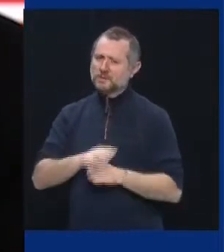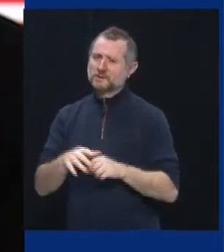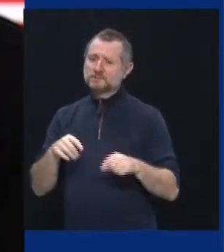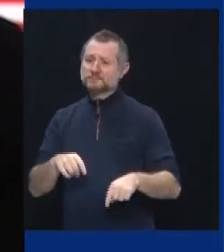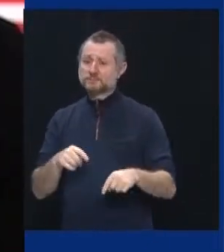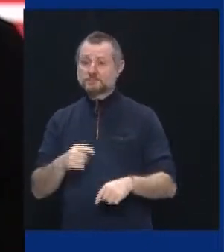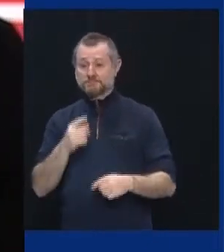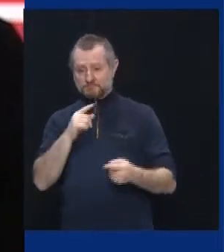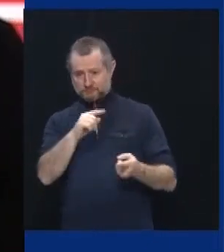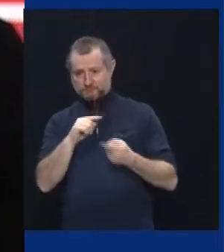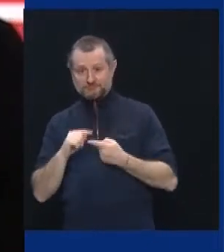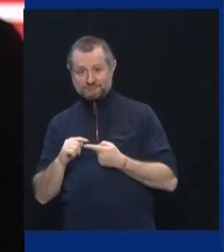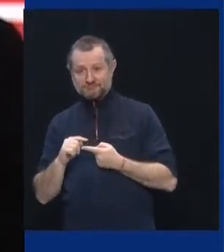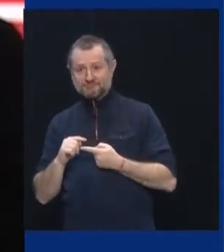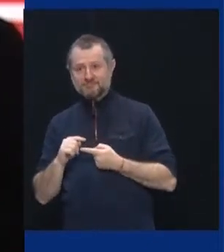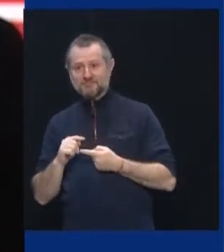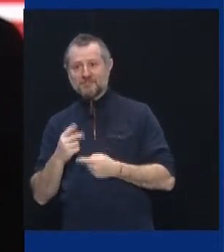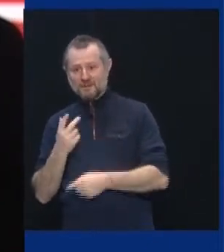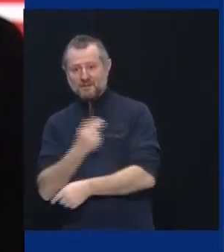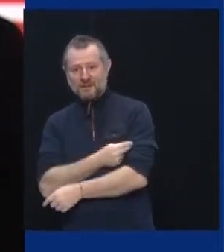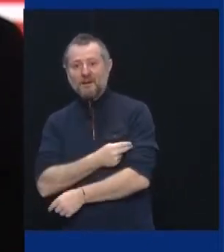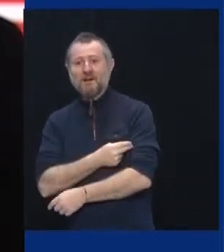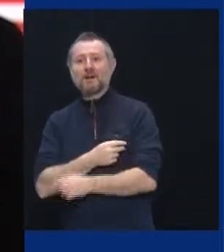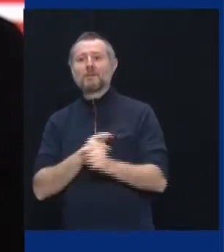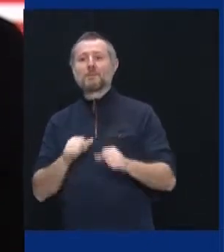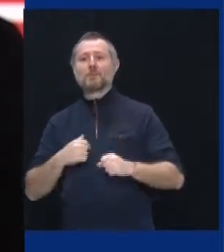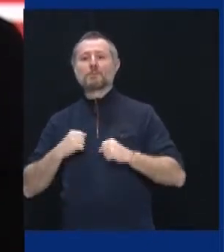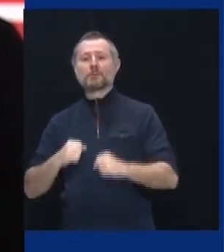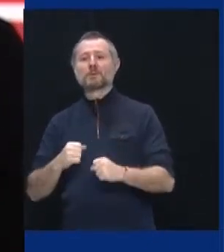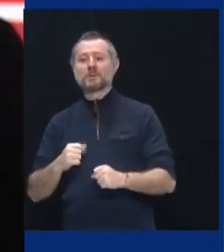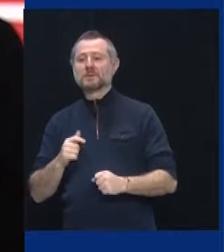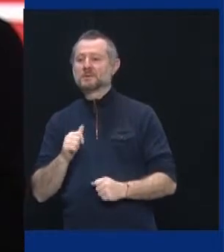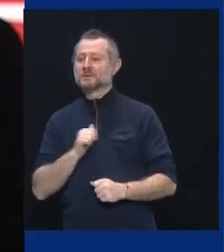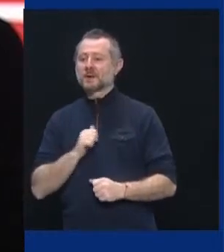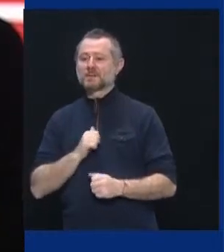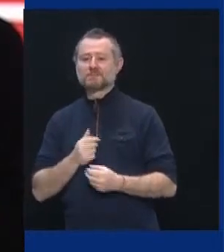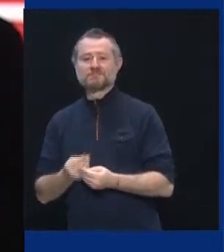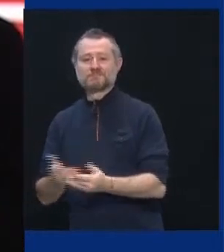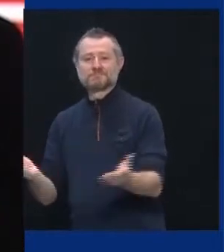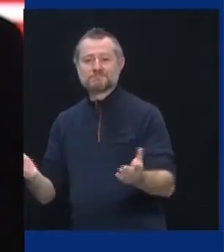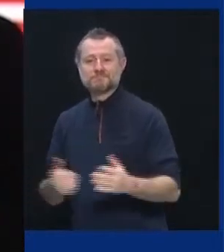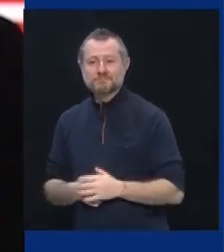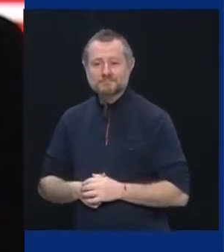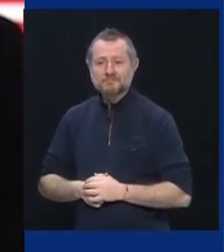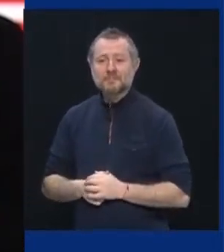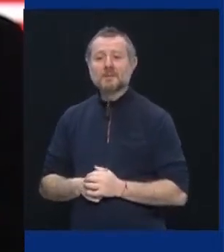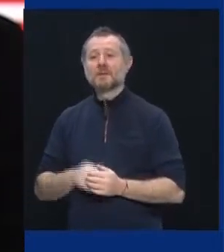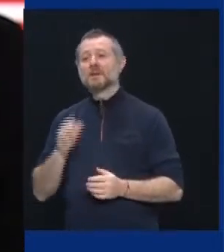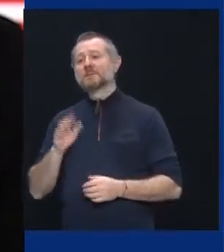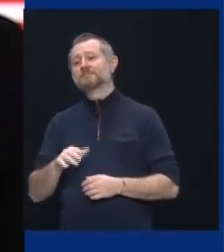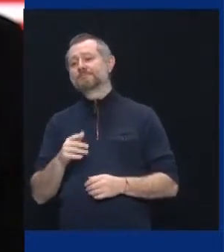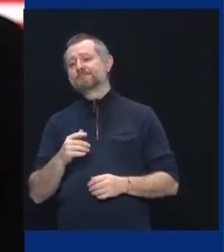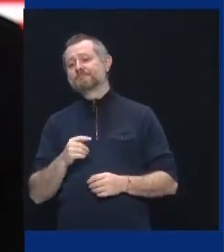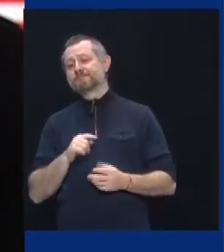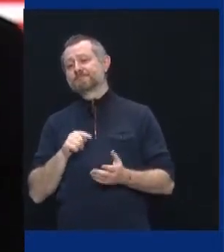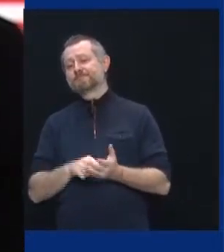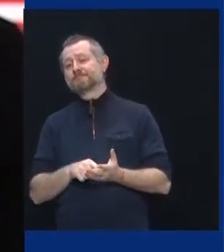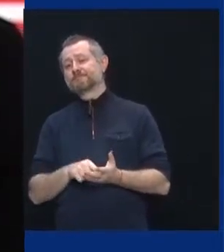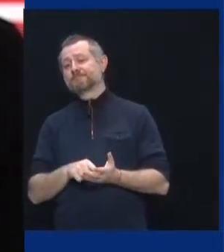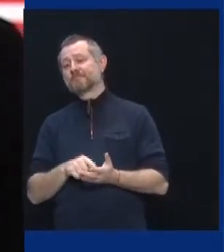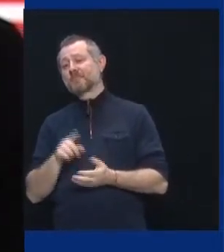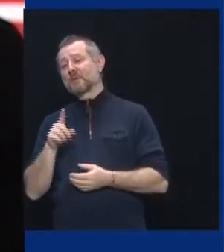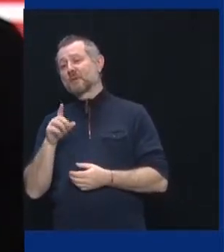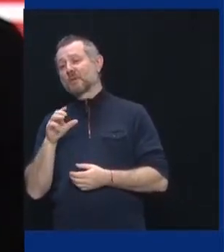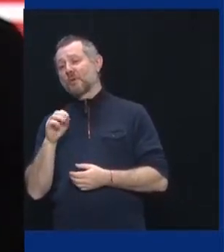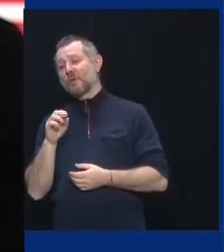finally protect ourselves and each other. As it said in the Corinthians,